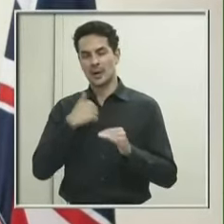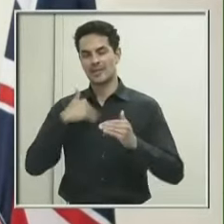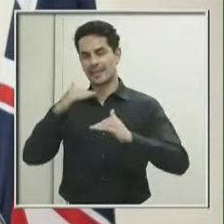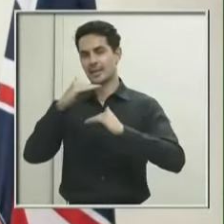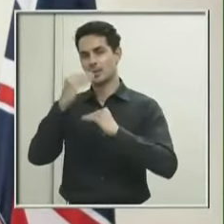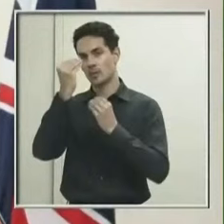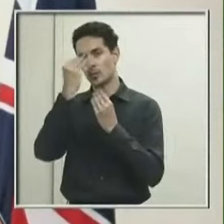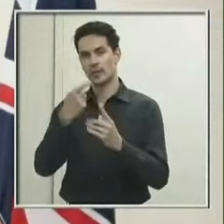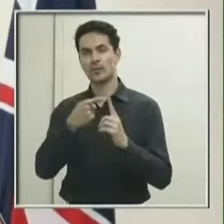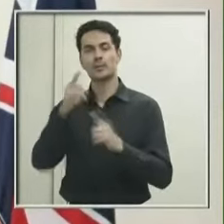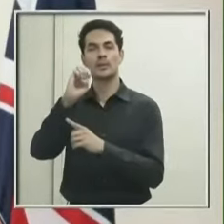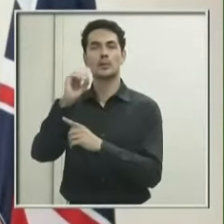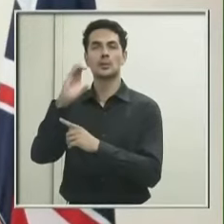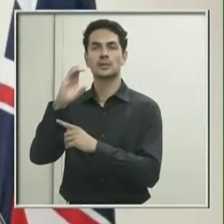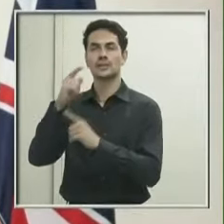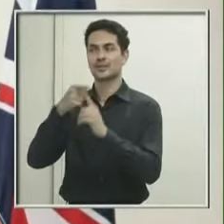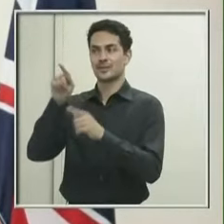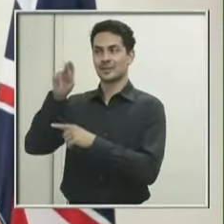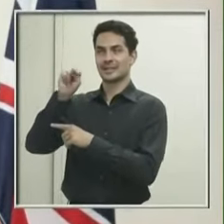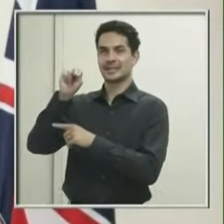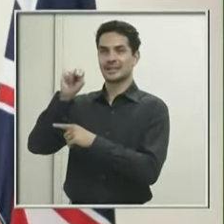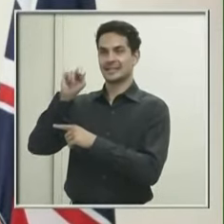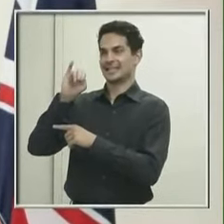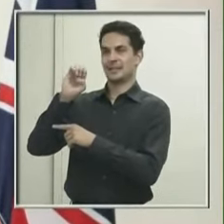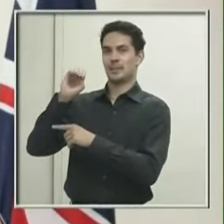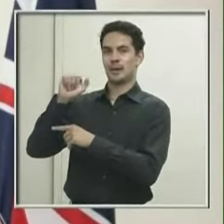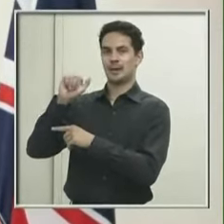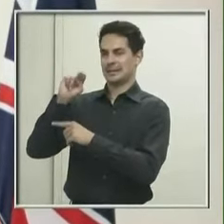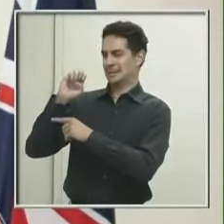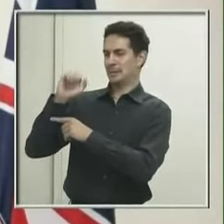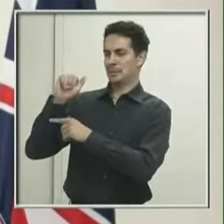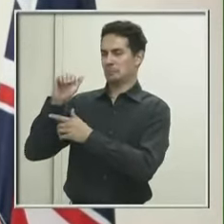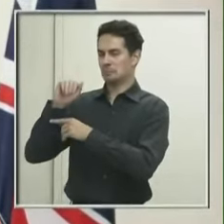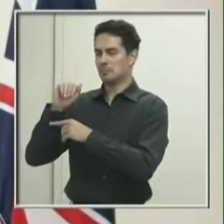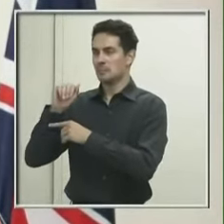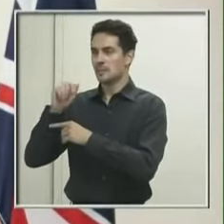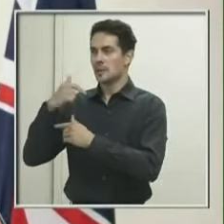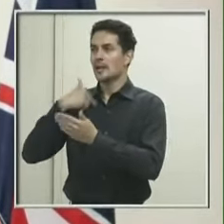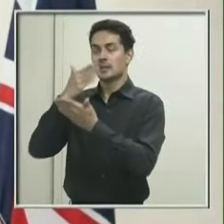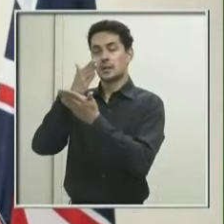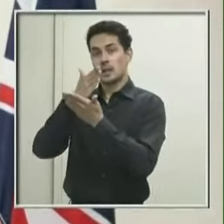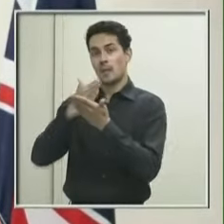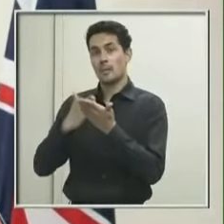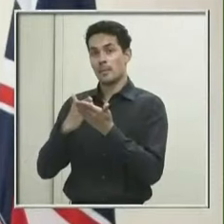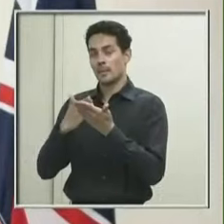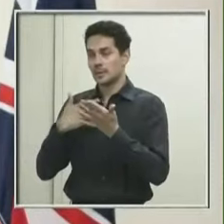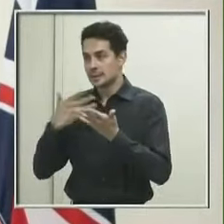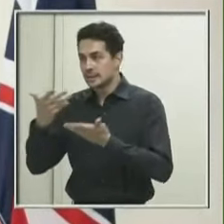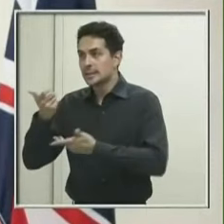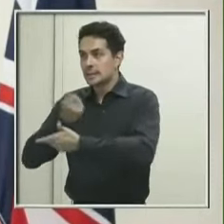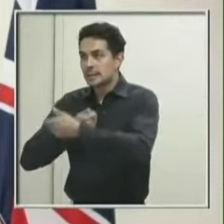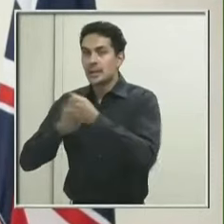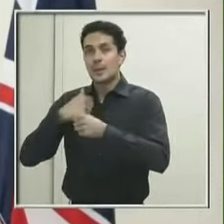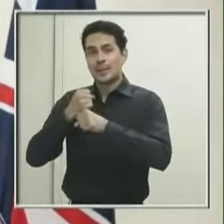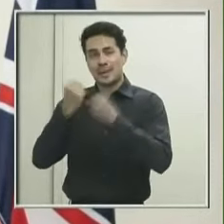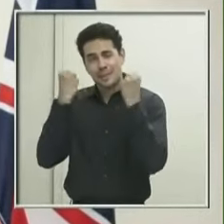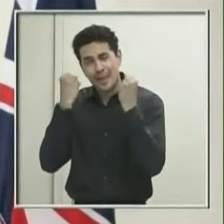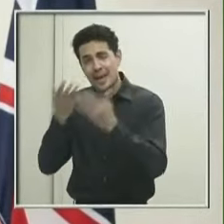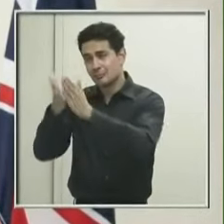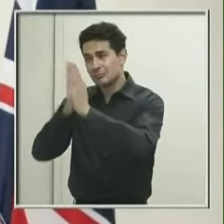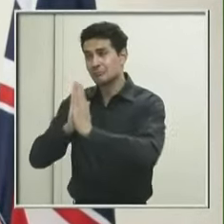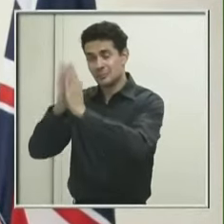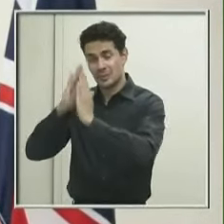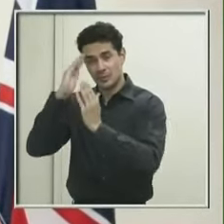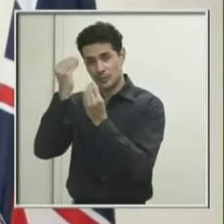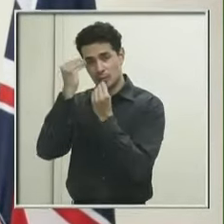information from the EOC, from MEMA, but we do have some. And we have made multiple requests for that